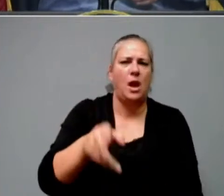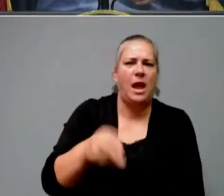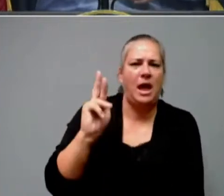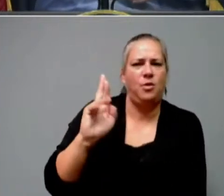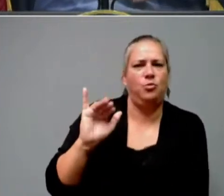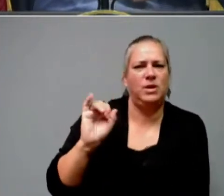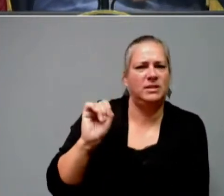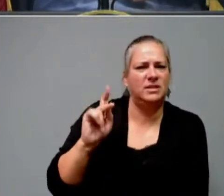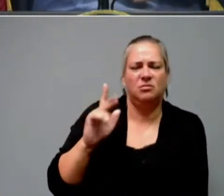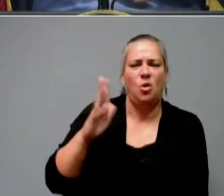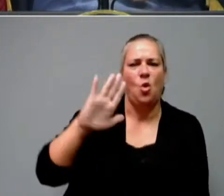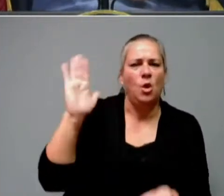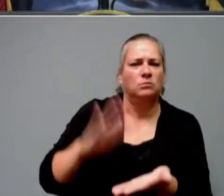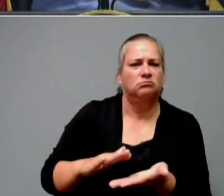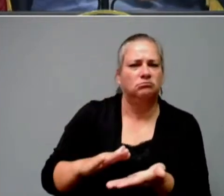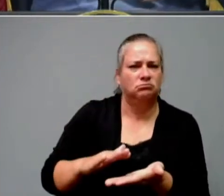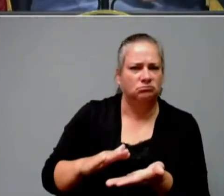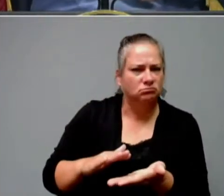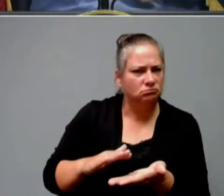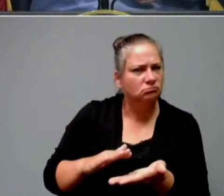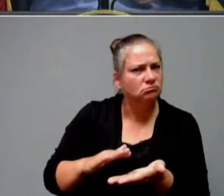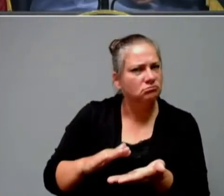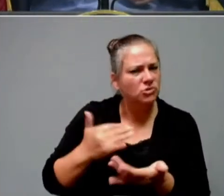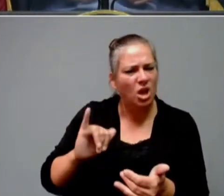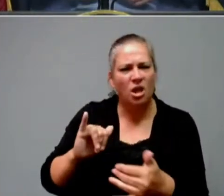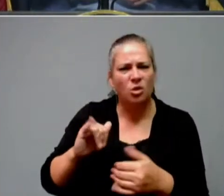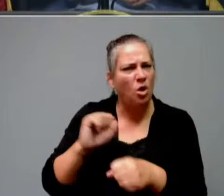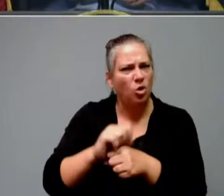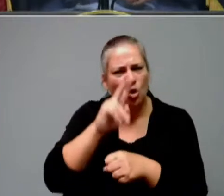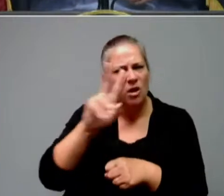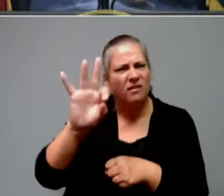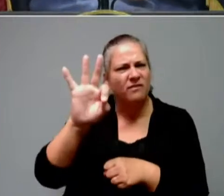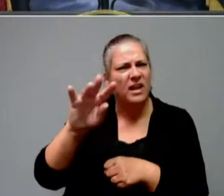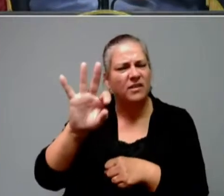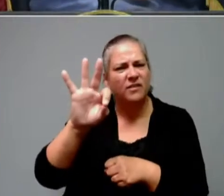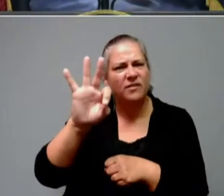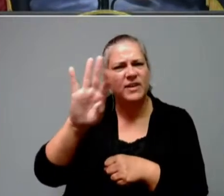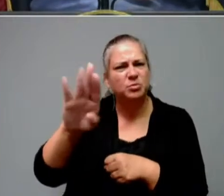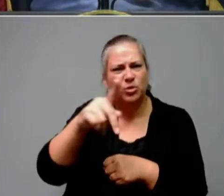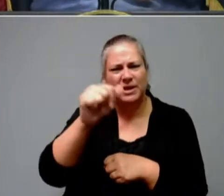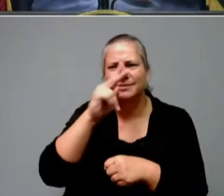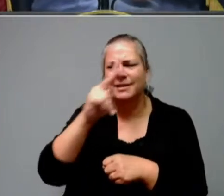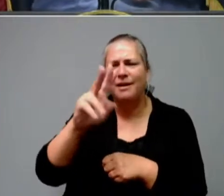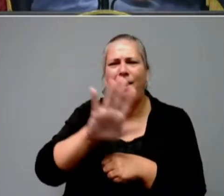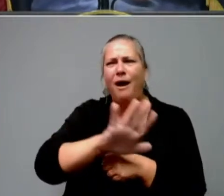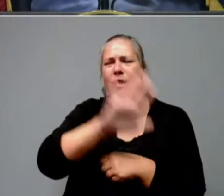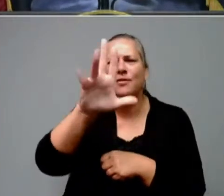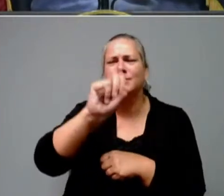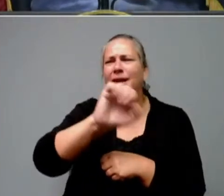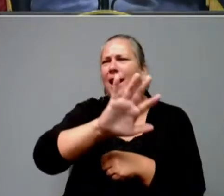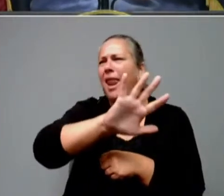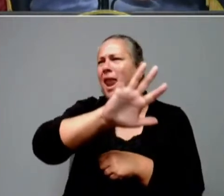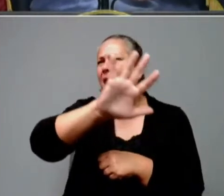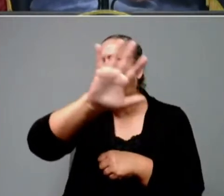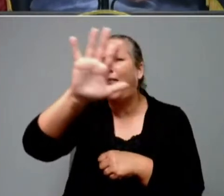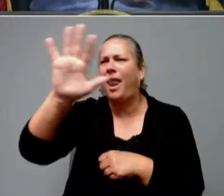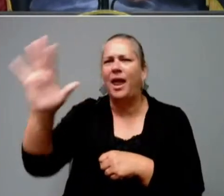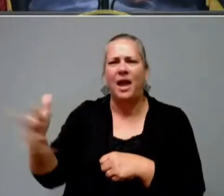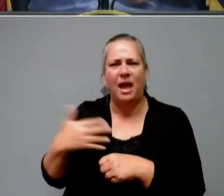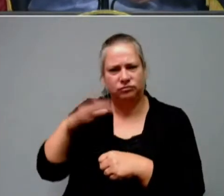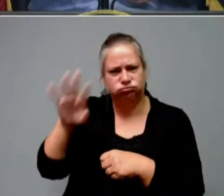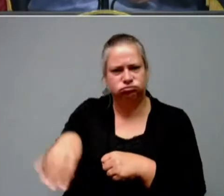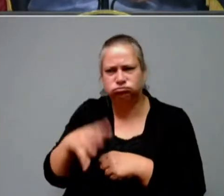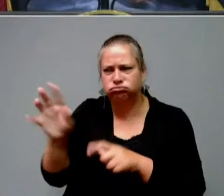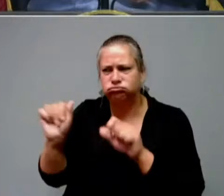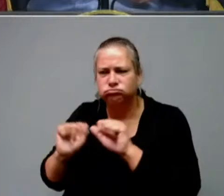And they still work fantastically for that. You can look on Facebook and find hospitals around the country who show little dot graphs and show what